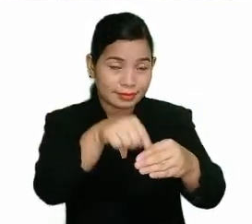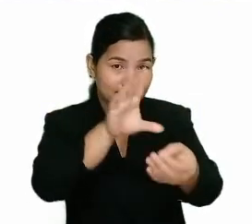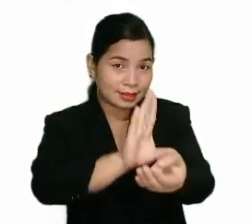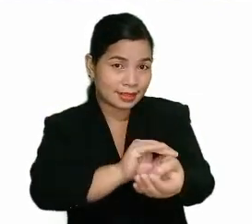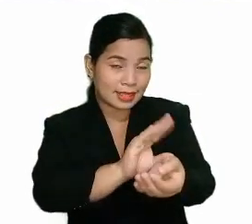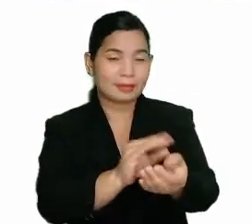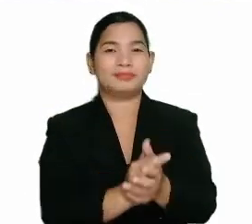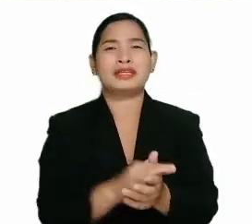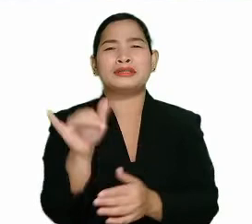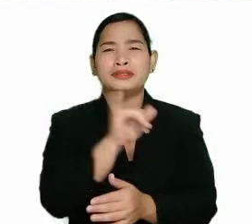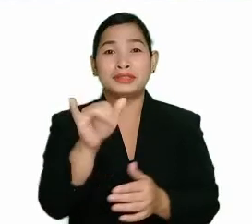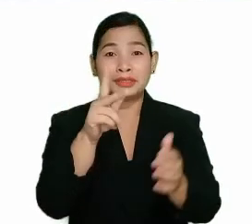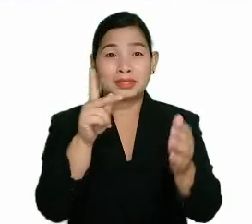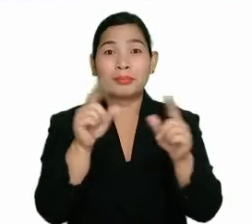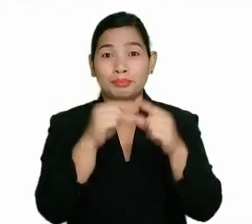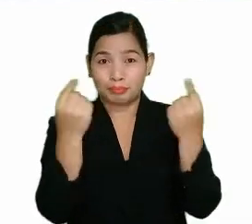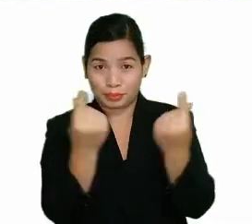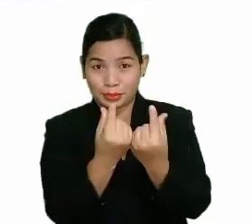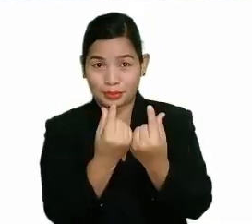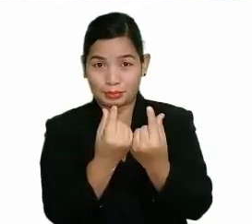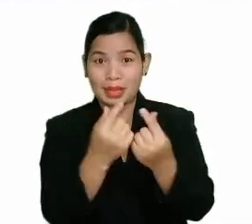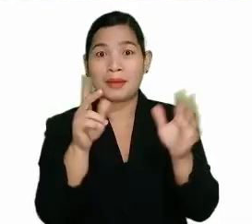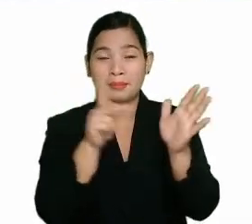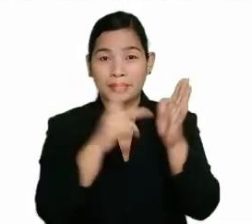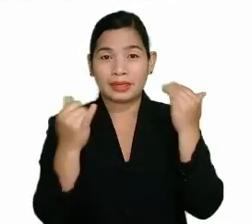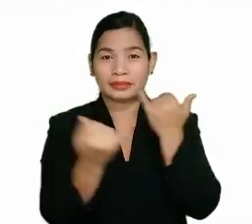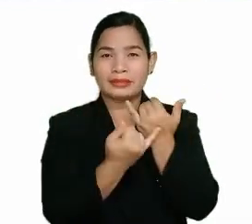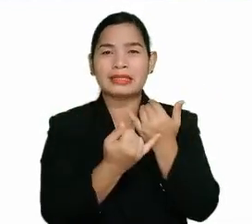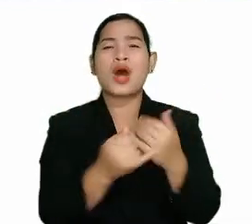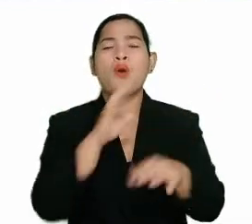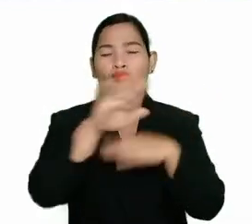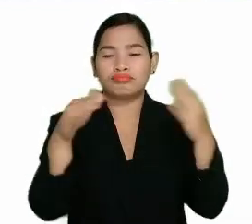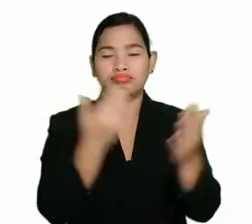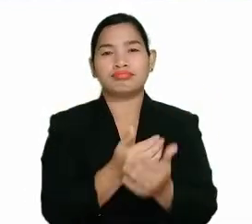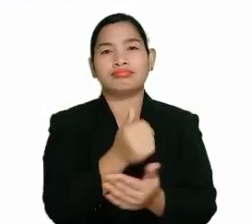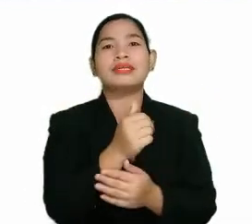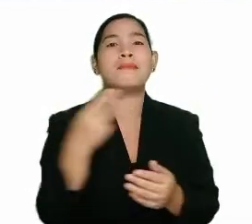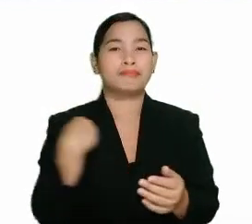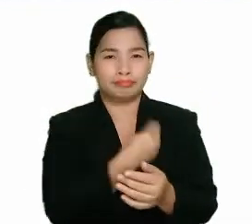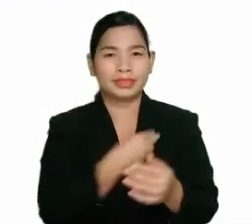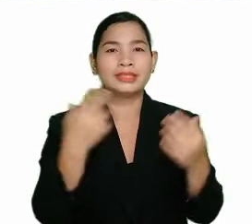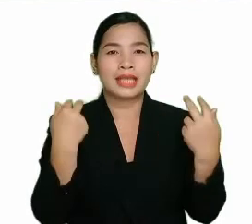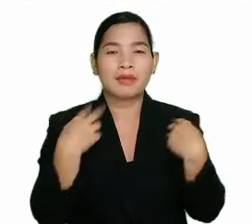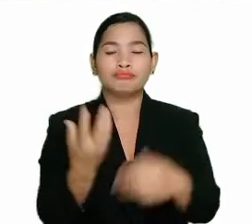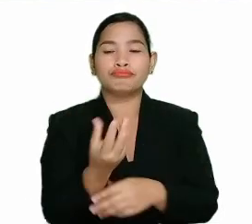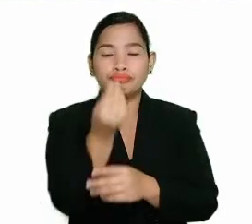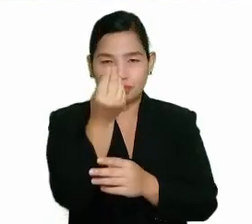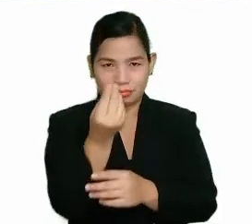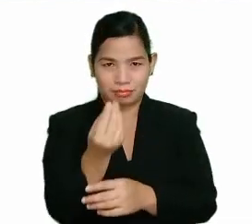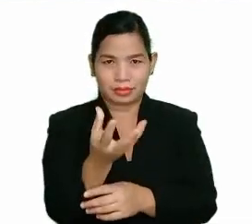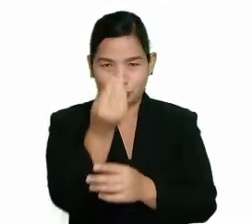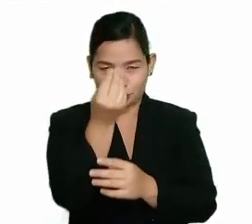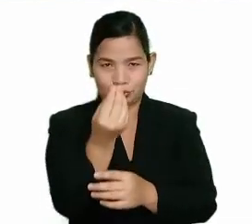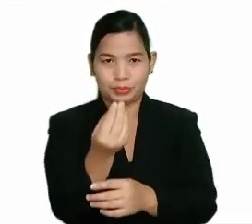project. Each member is unique and has a specific job to do for a group